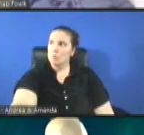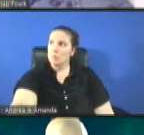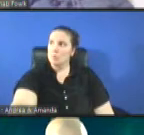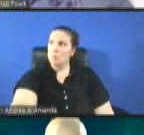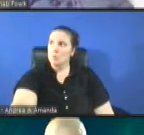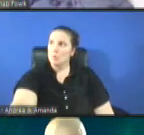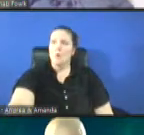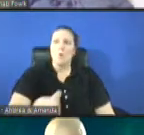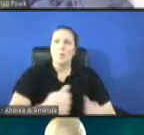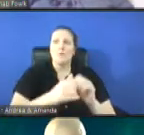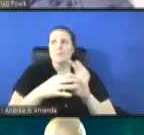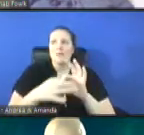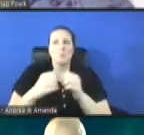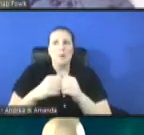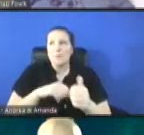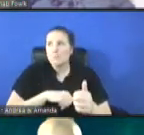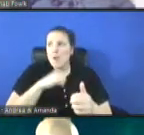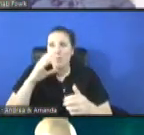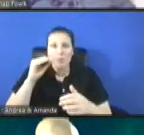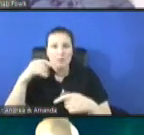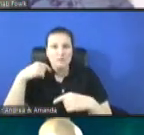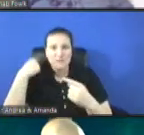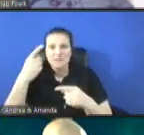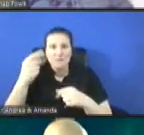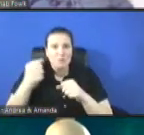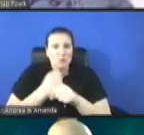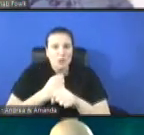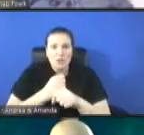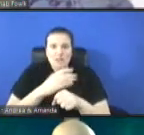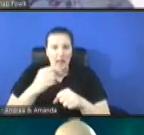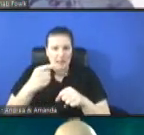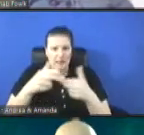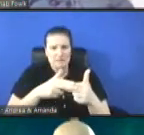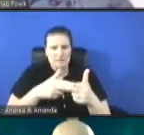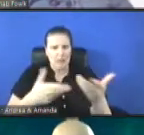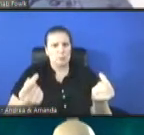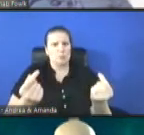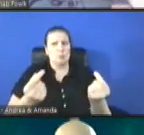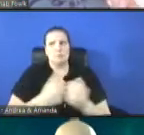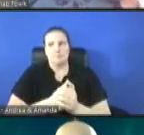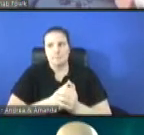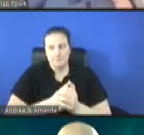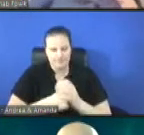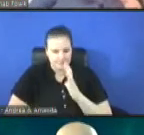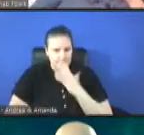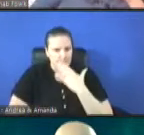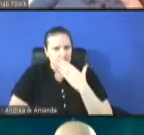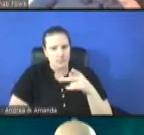after the last couple of years and after this slide? Thank you, Patrick.